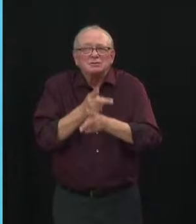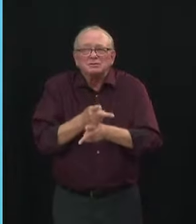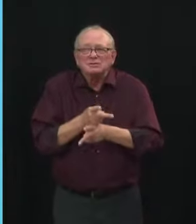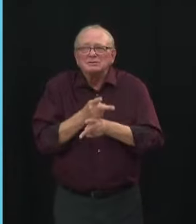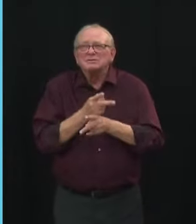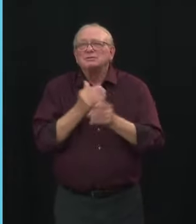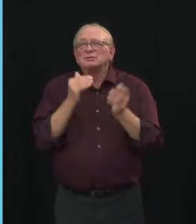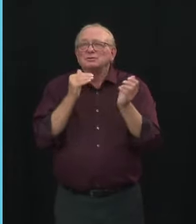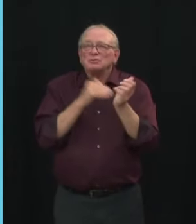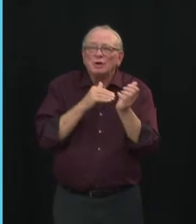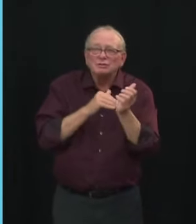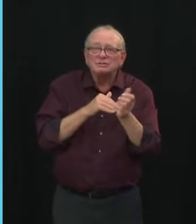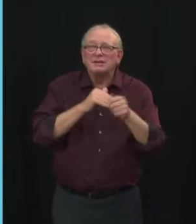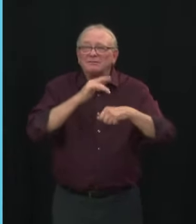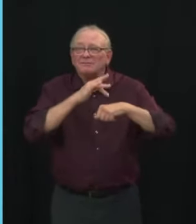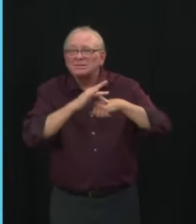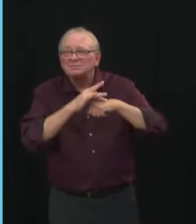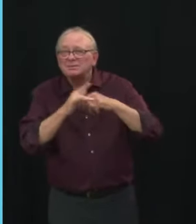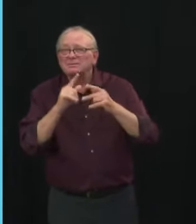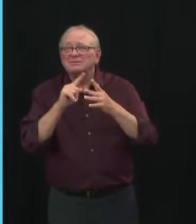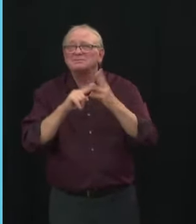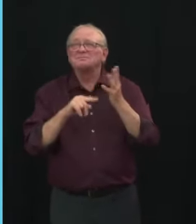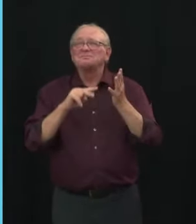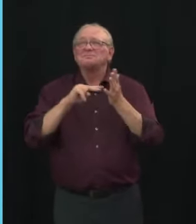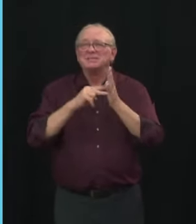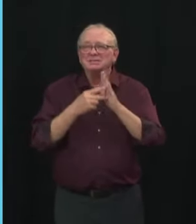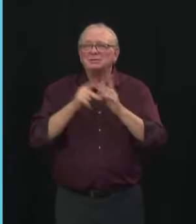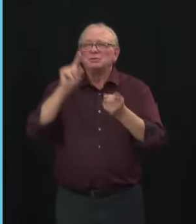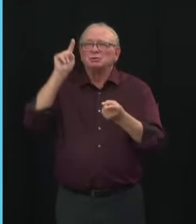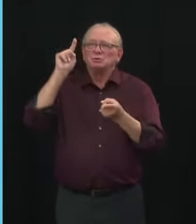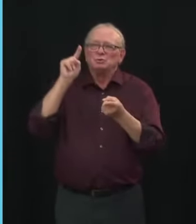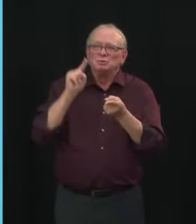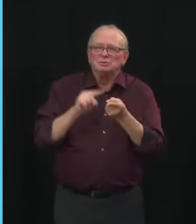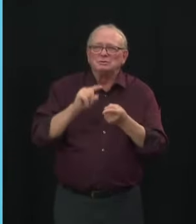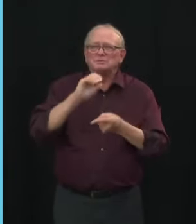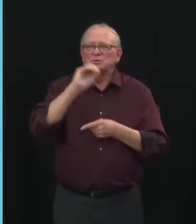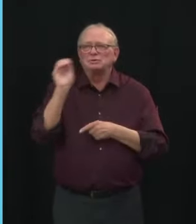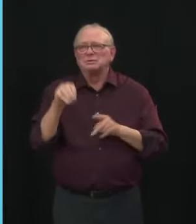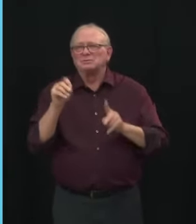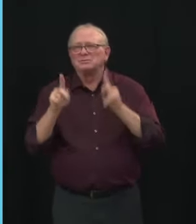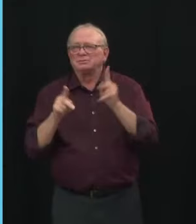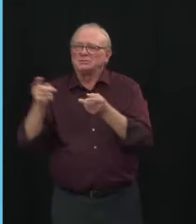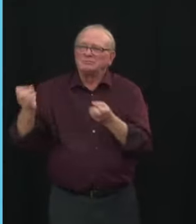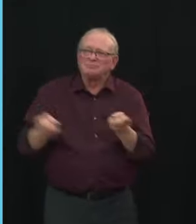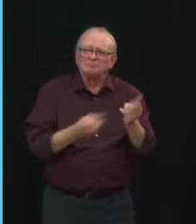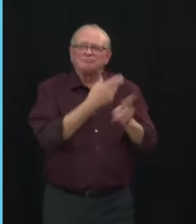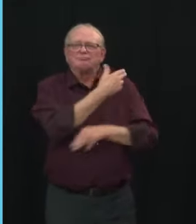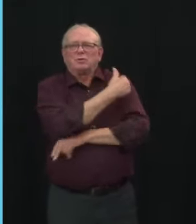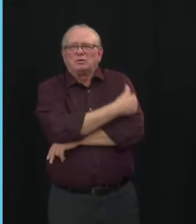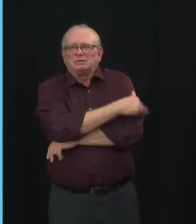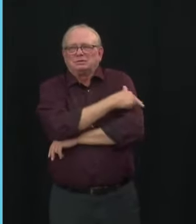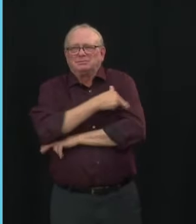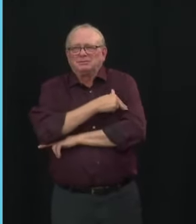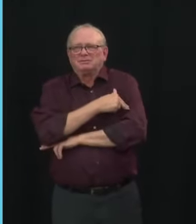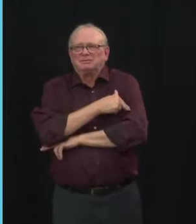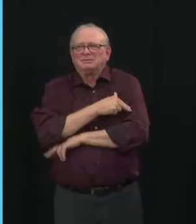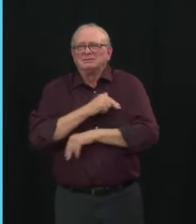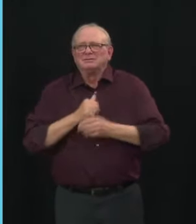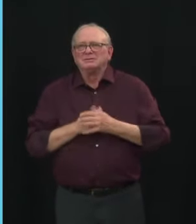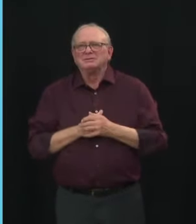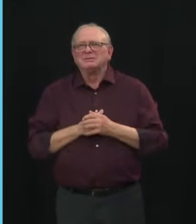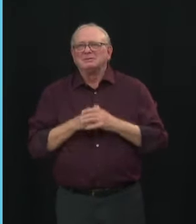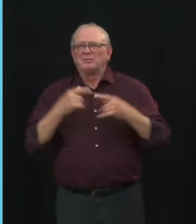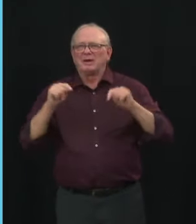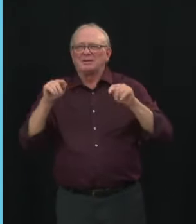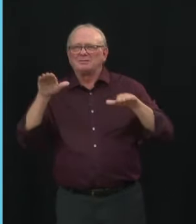can address the acuity issues, and we have the percentage of the people who are more acute, have higher levels of acuity, and then now present themselves